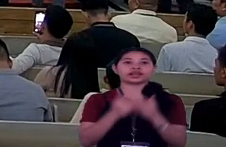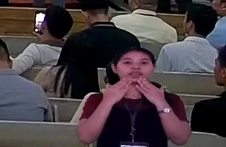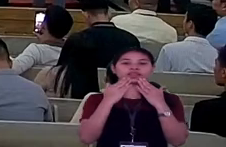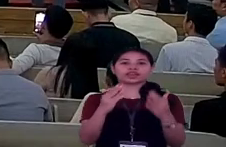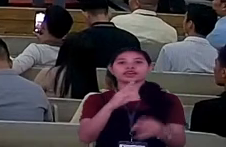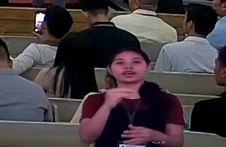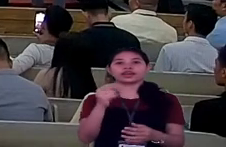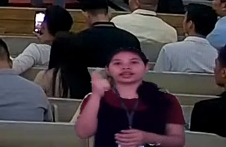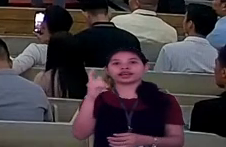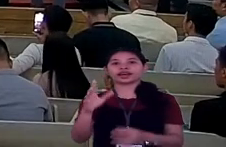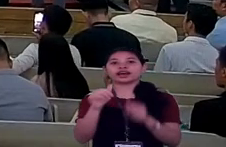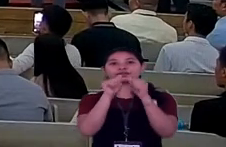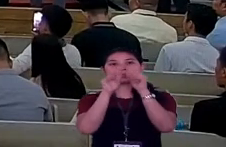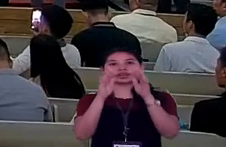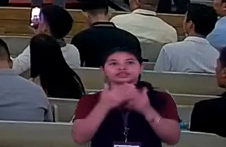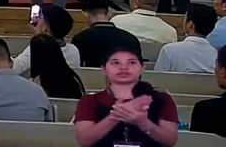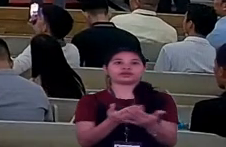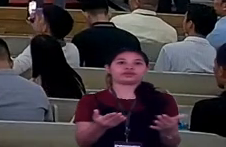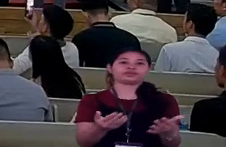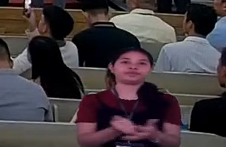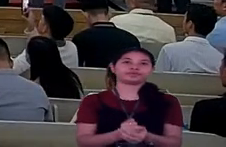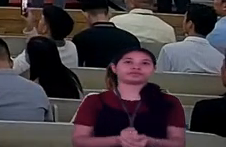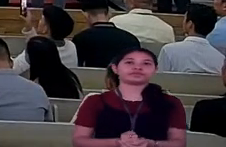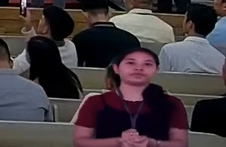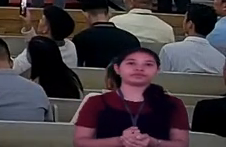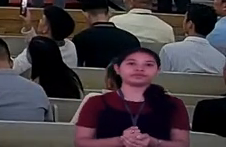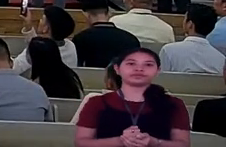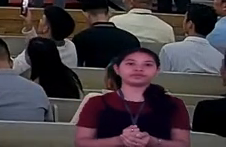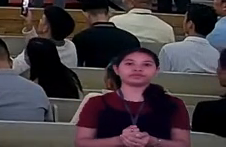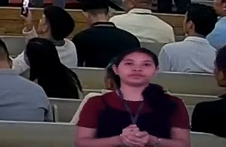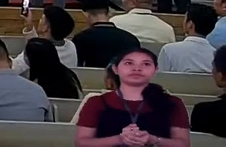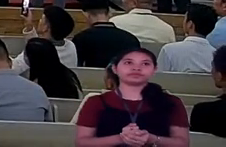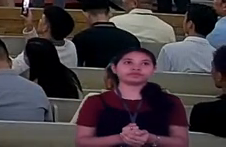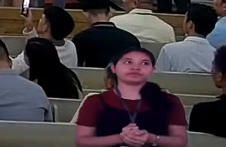Thank you and God bless you all. Amen. Cambodia.